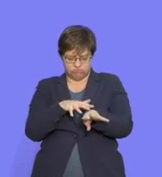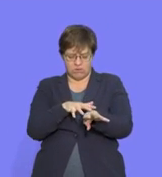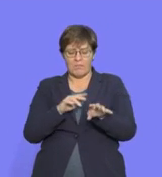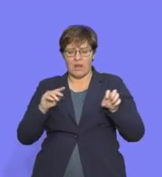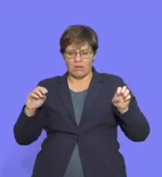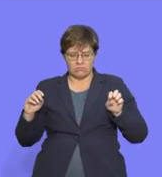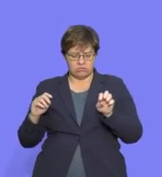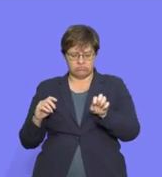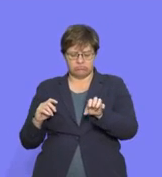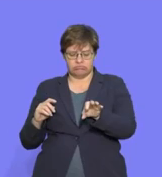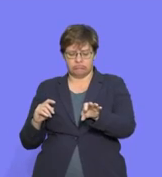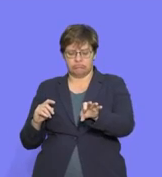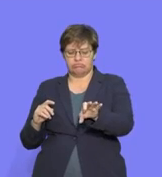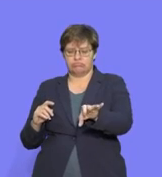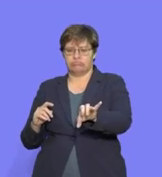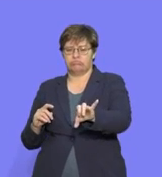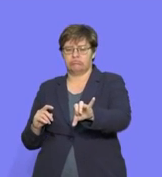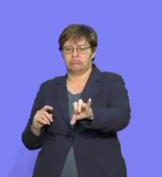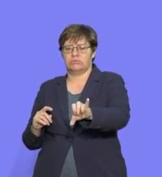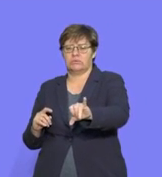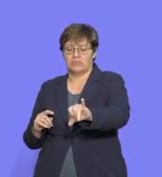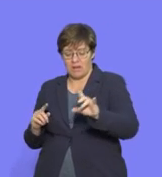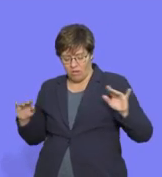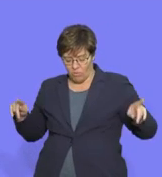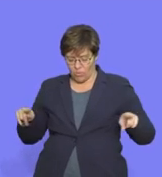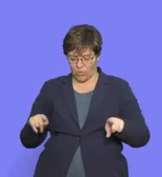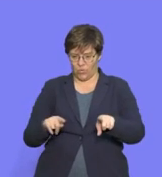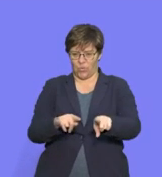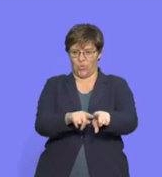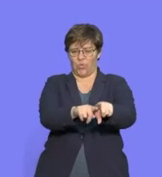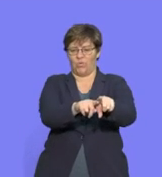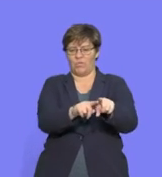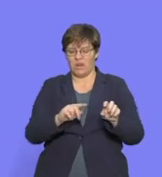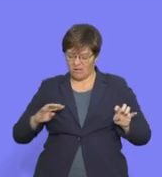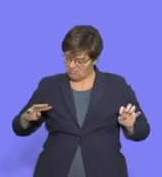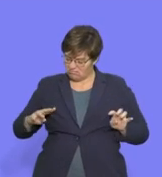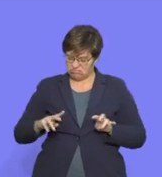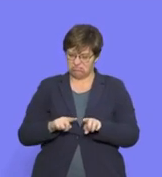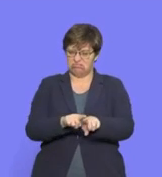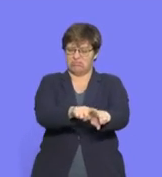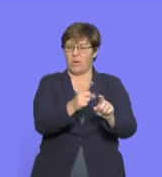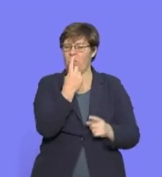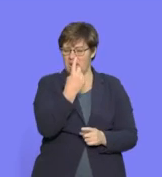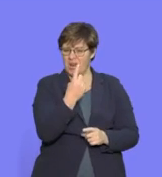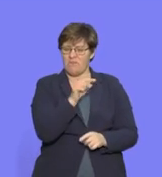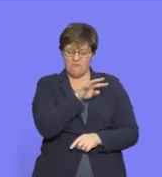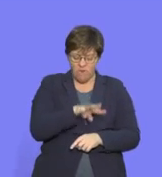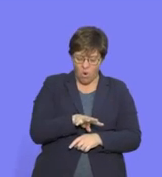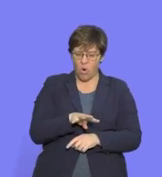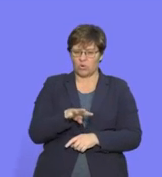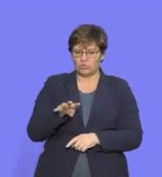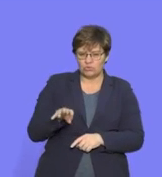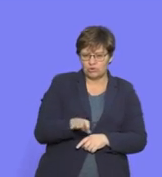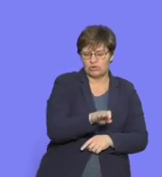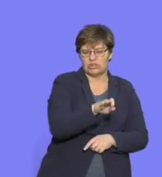And what happens there, you're going to form a lot of pressure around that area. And we kind of want that